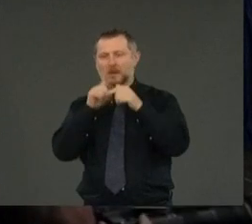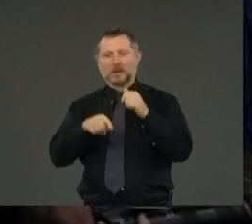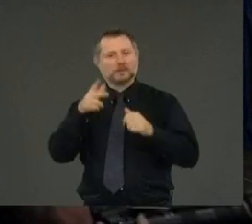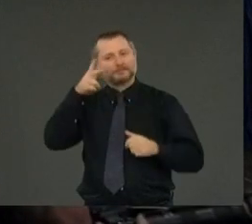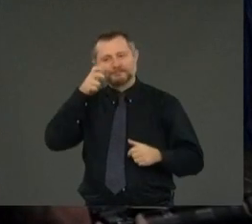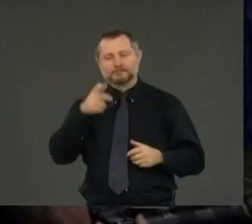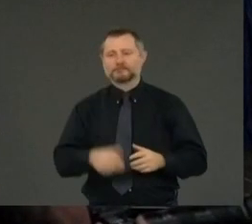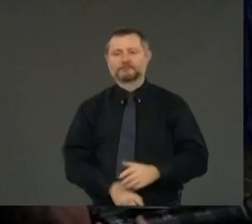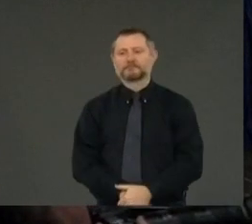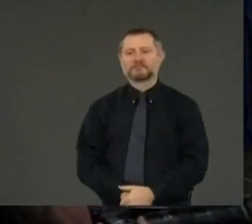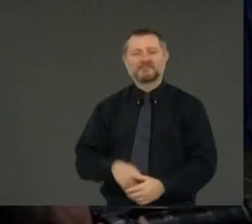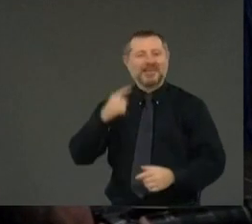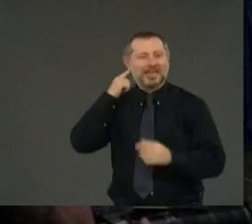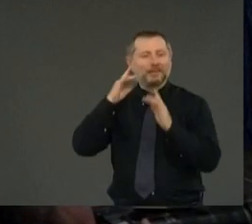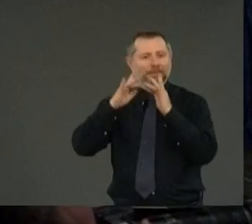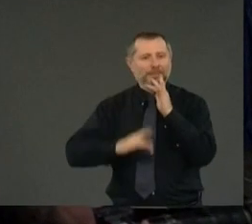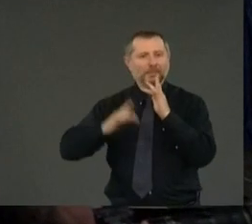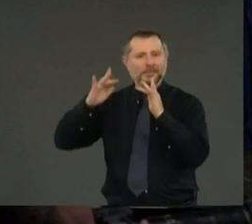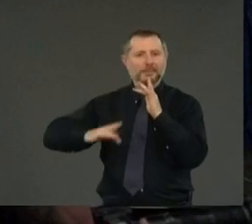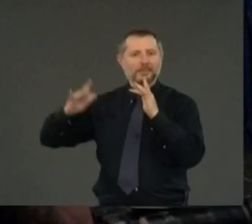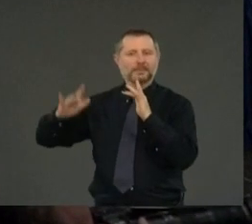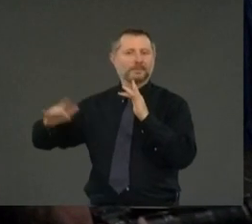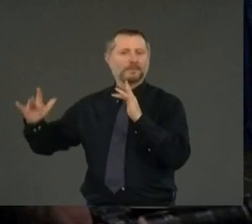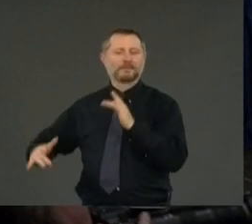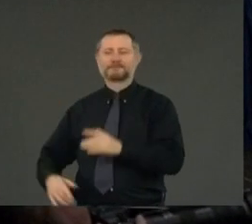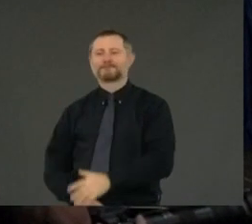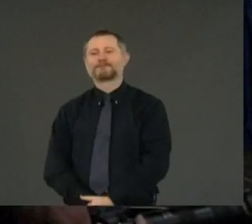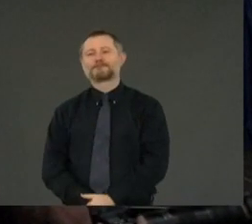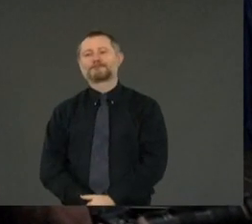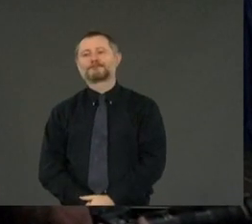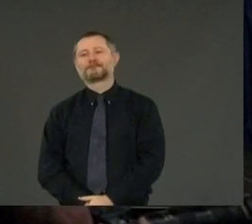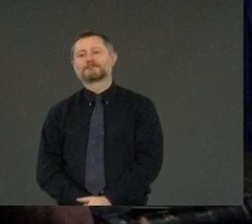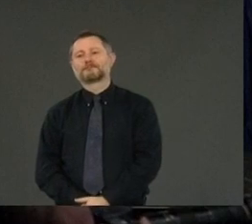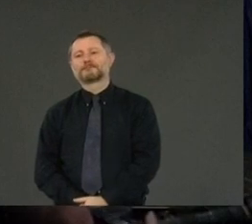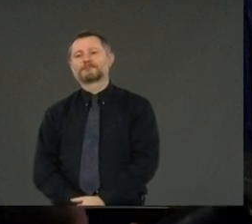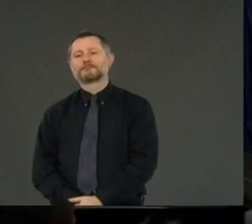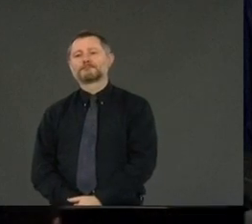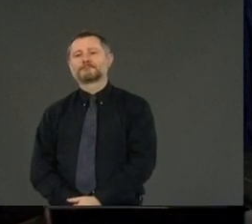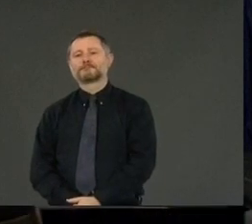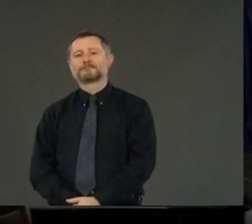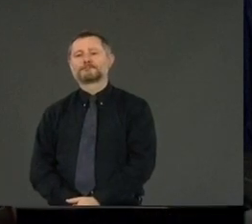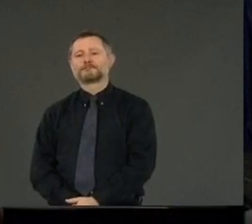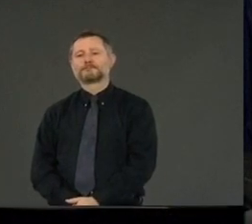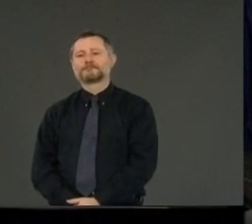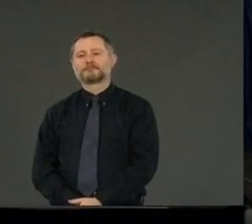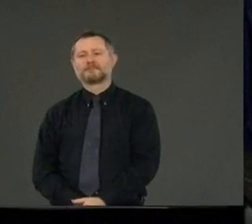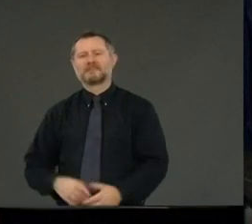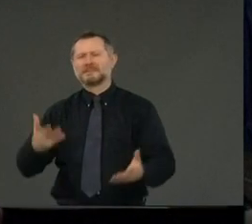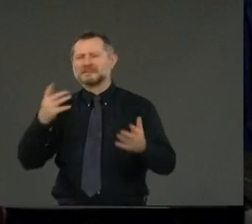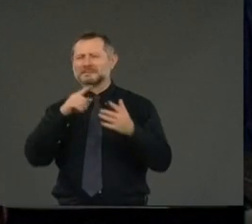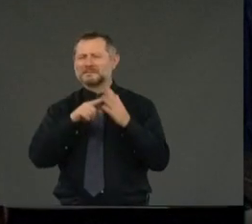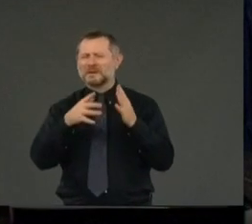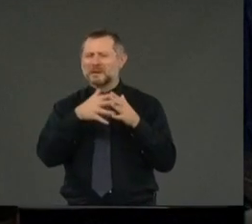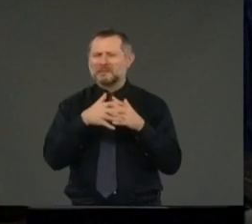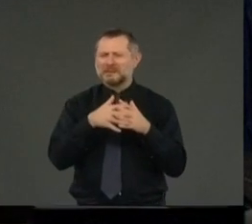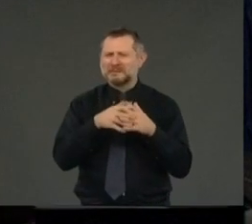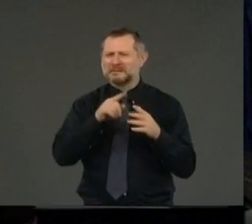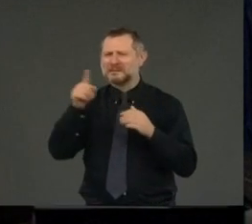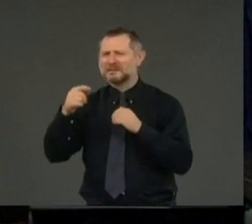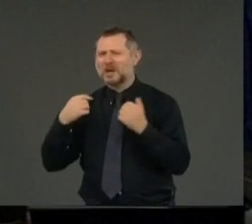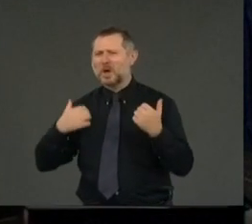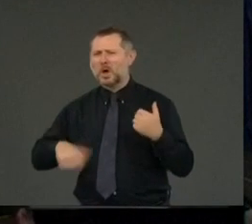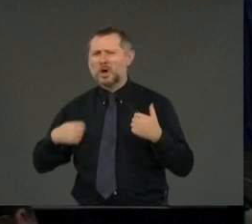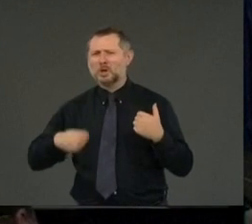different states. I'm from Argentina, I work for the media there, for Latin America too. Many people were asking me, can he be